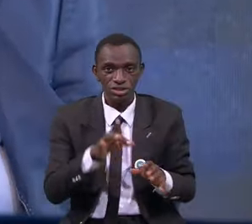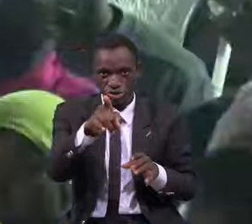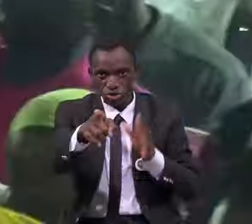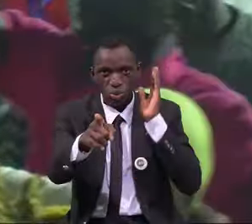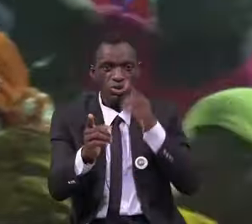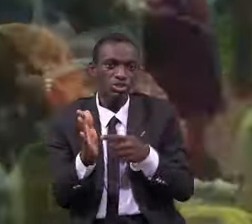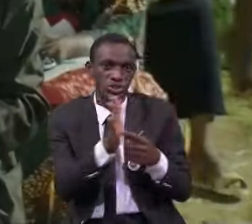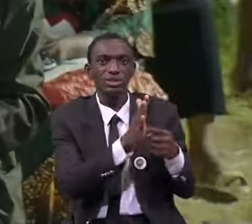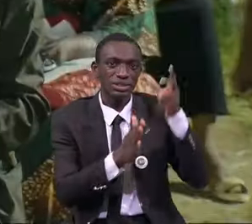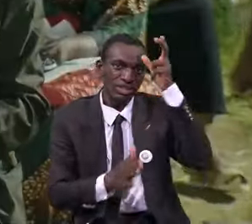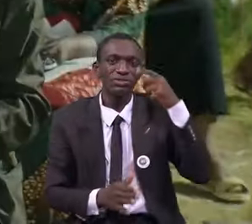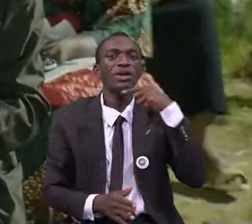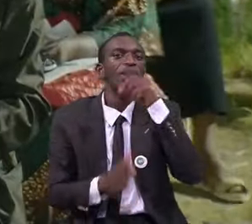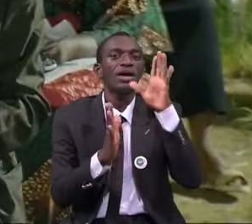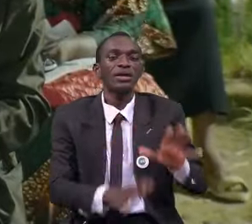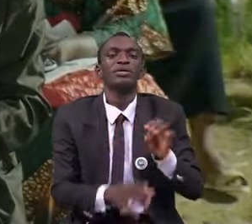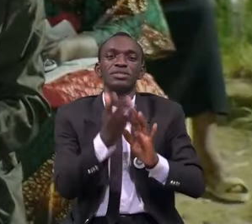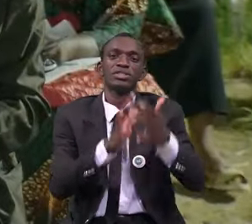liar.